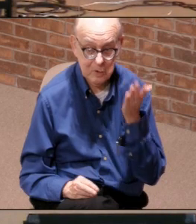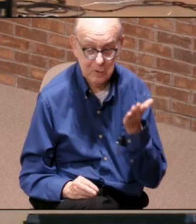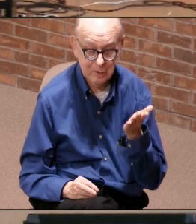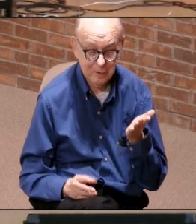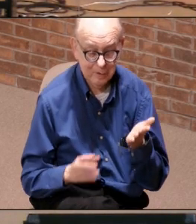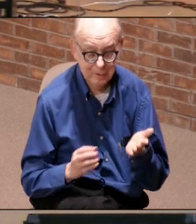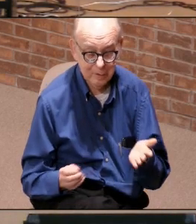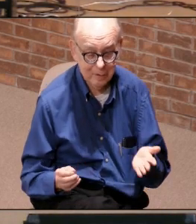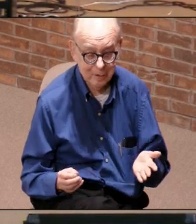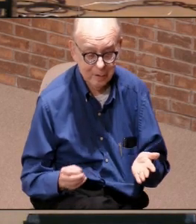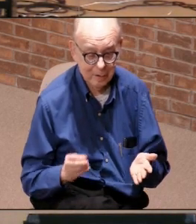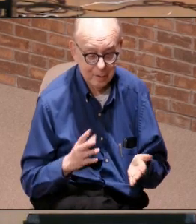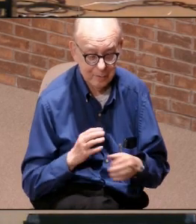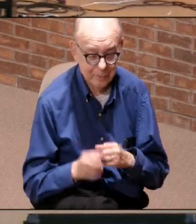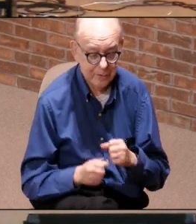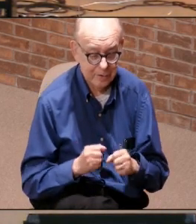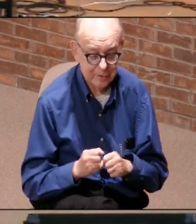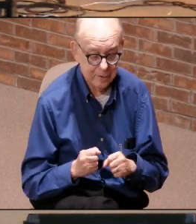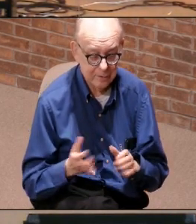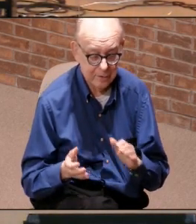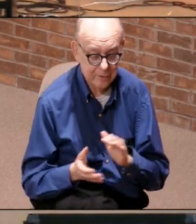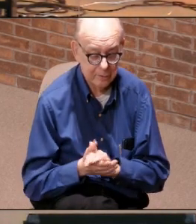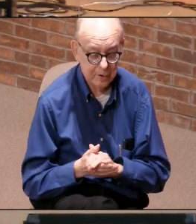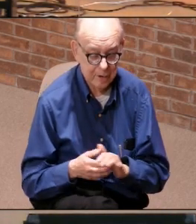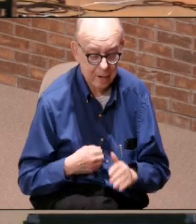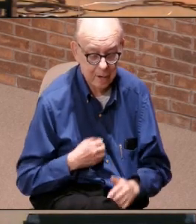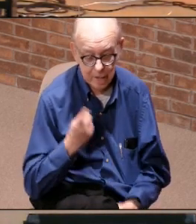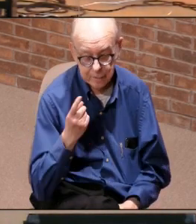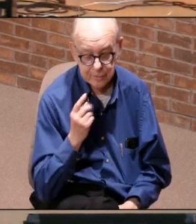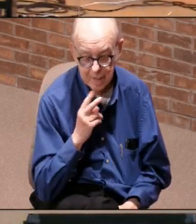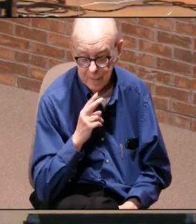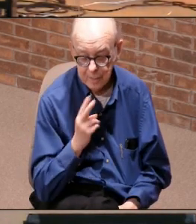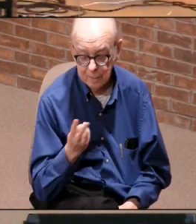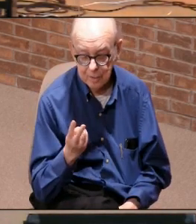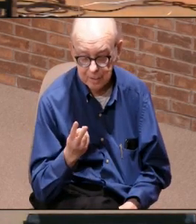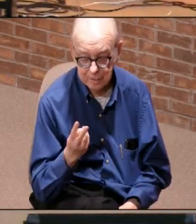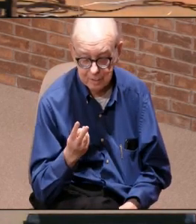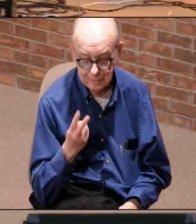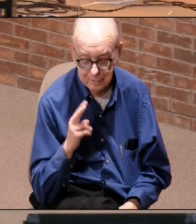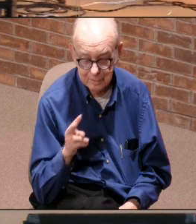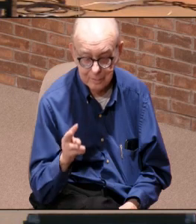And after 50 years of marriage, I understand the look.